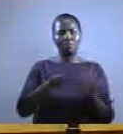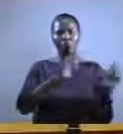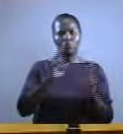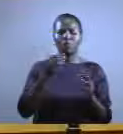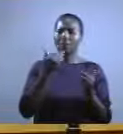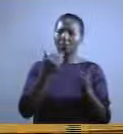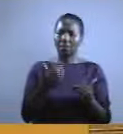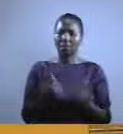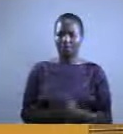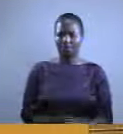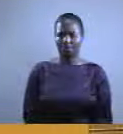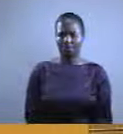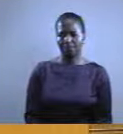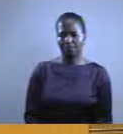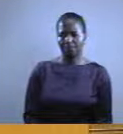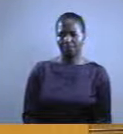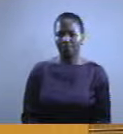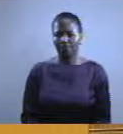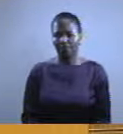I thank you.